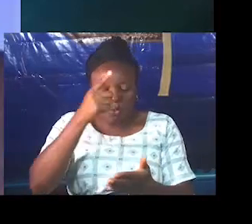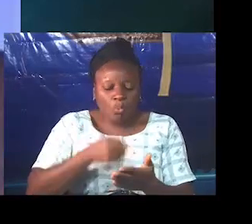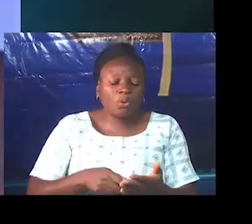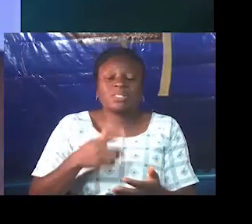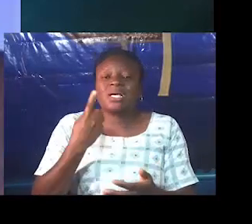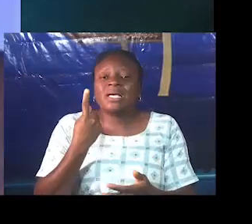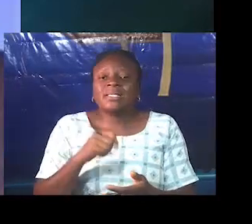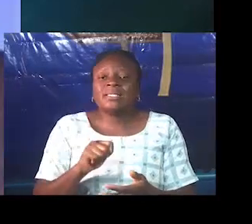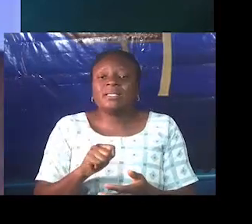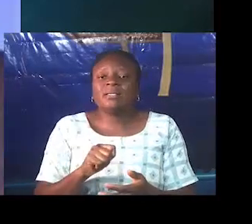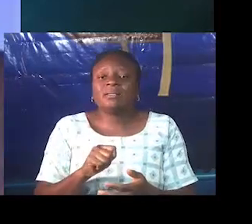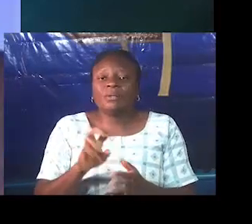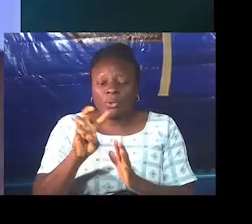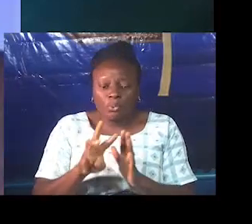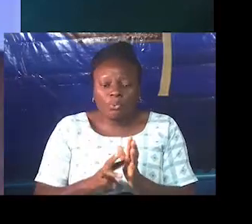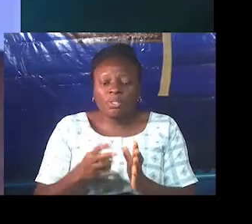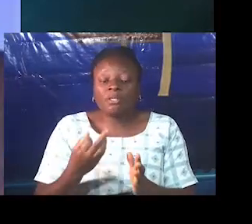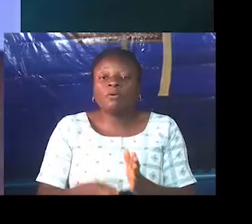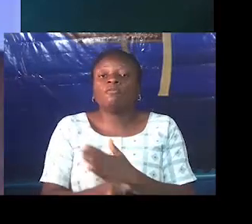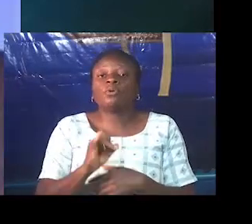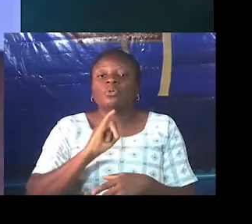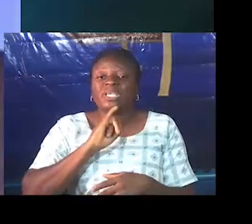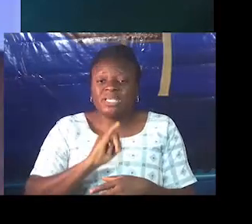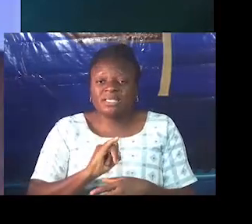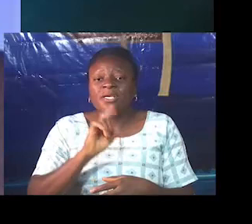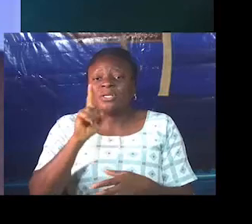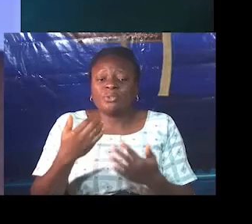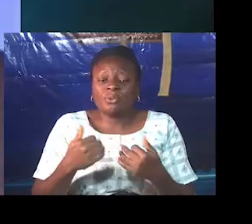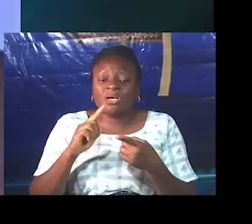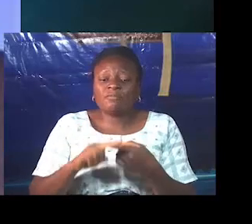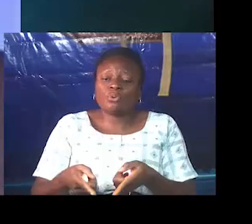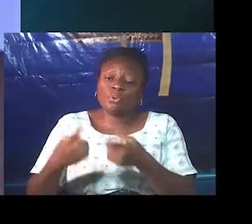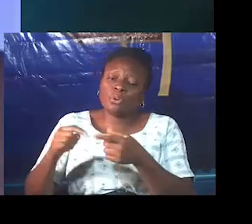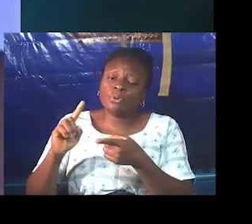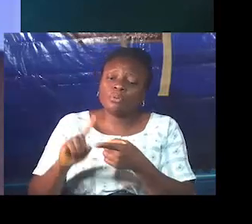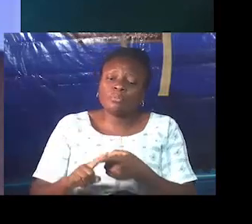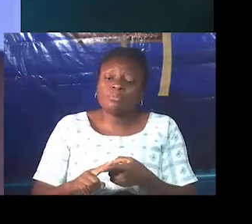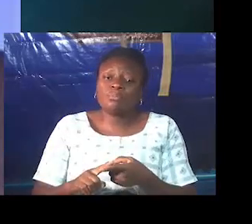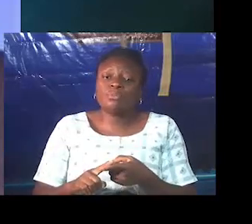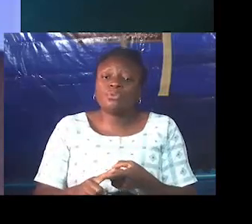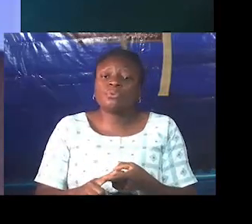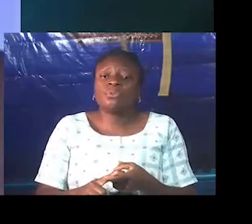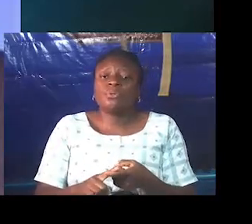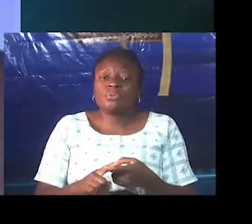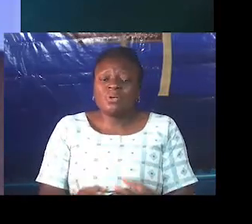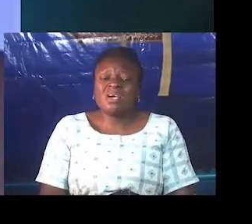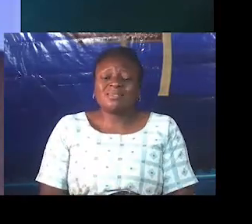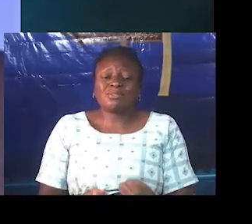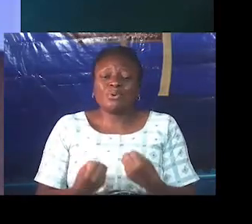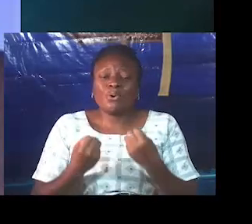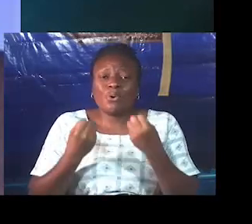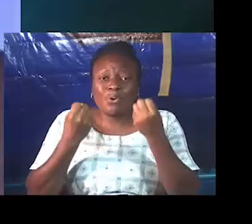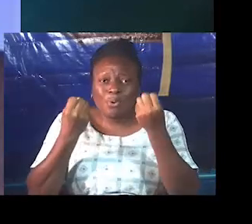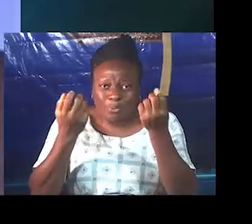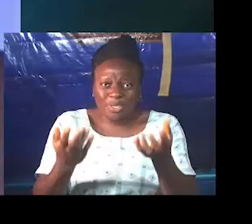total surrender. A point where you have offered yourself, you have presented your body as a